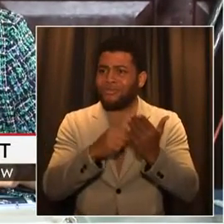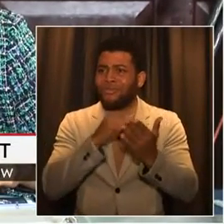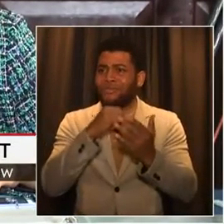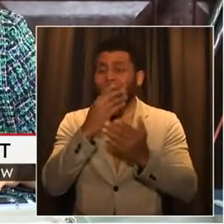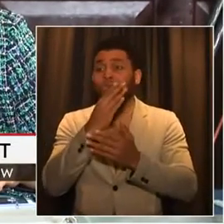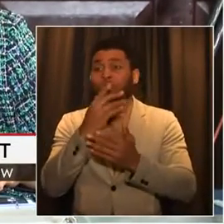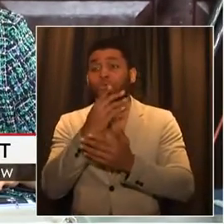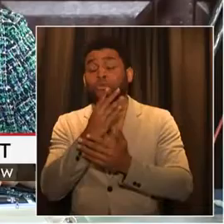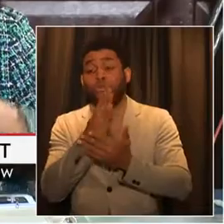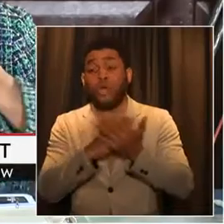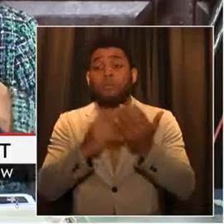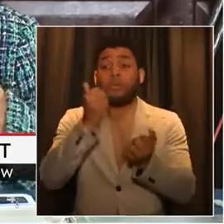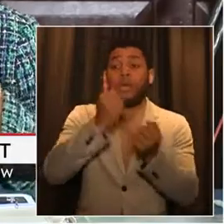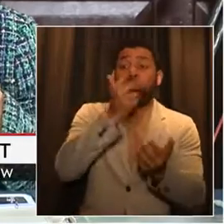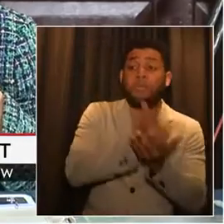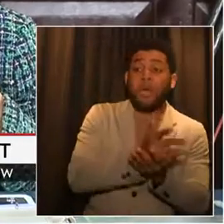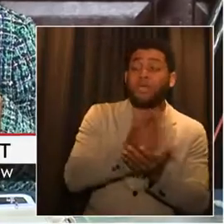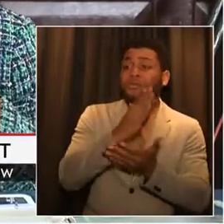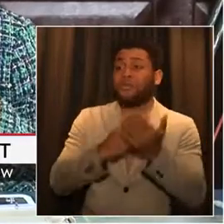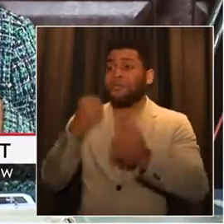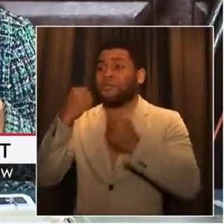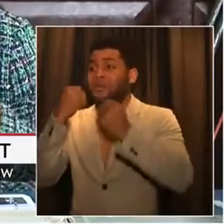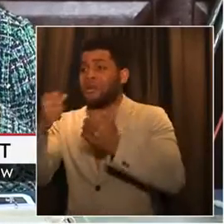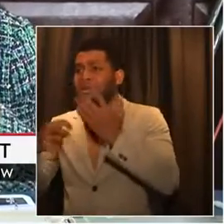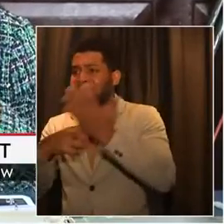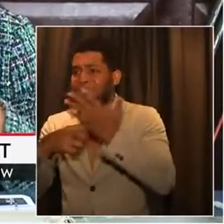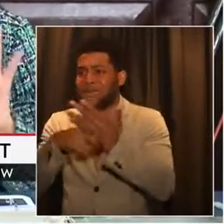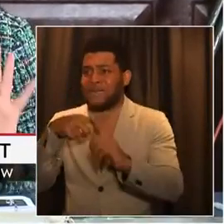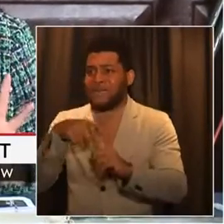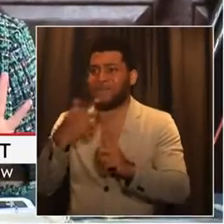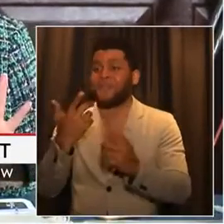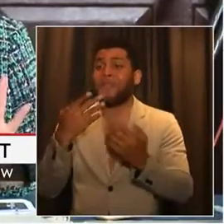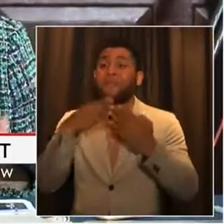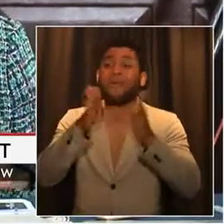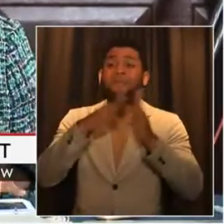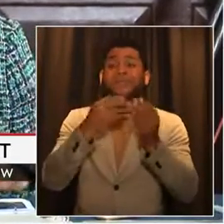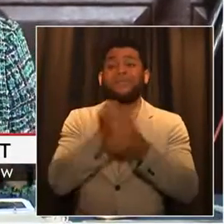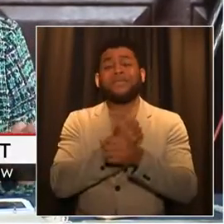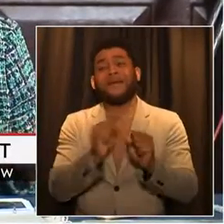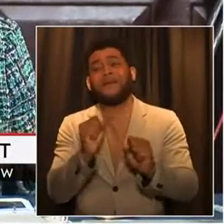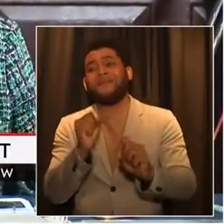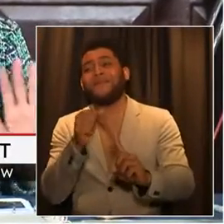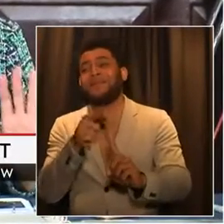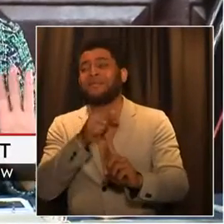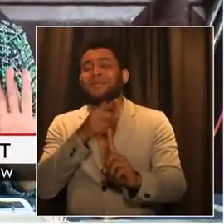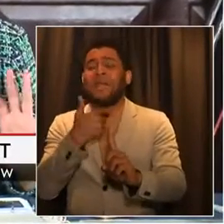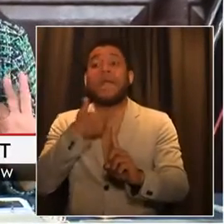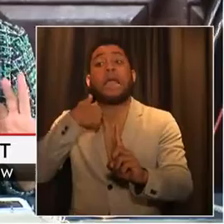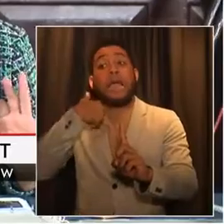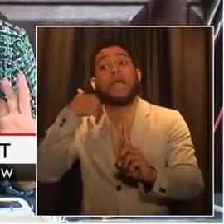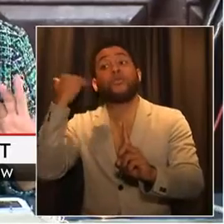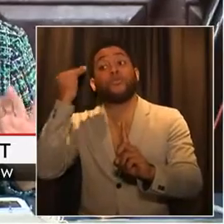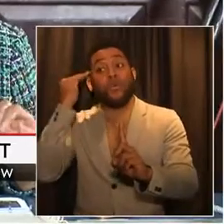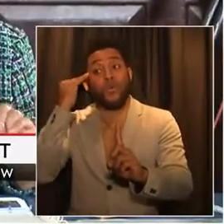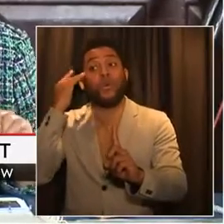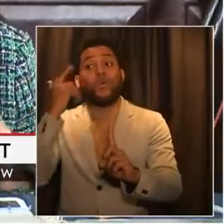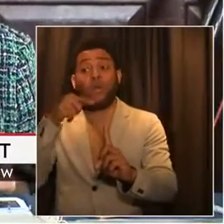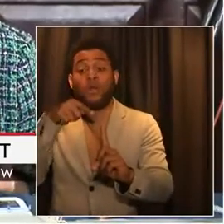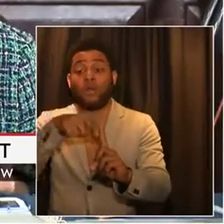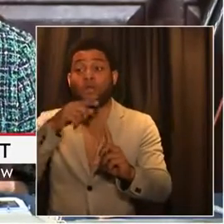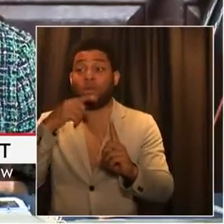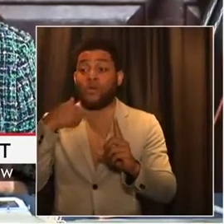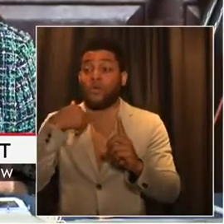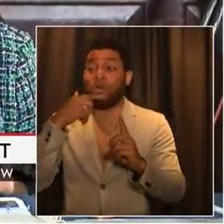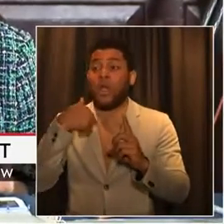true. narrative to blanket about public safety when it's not all the same thing. But I'm gonna digress for the sake of this Yeah, conversation. but I don't want you to get off